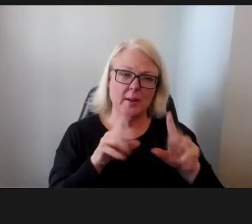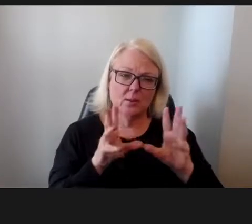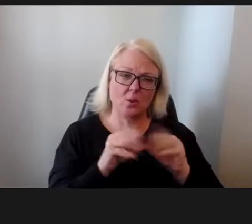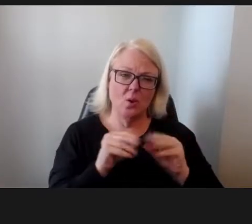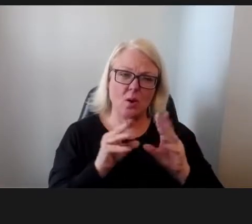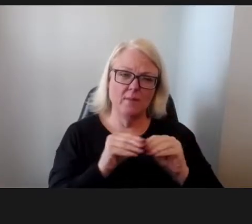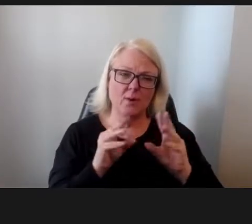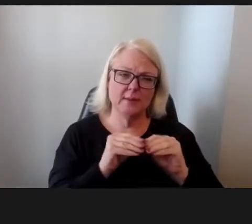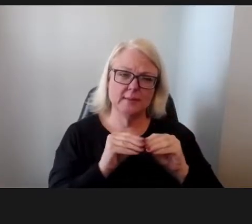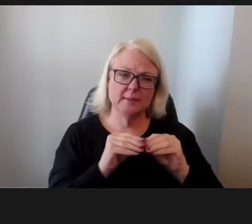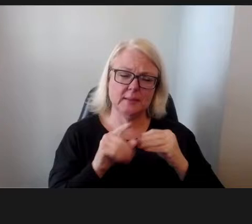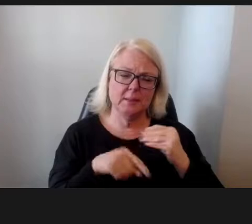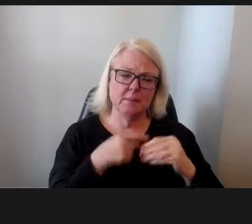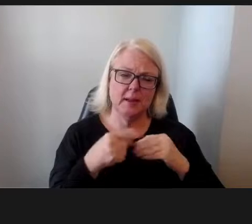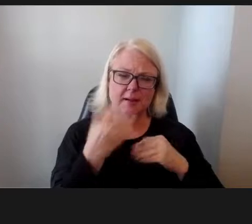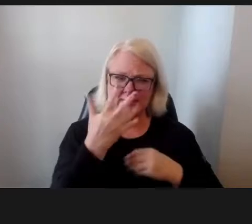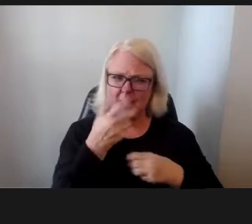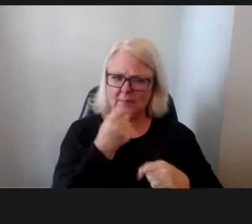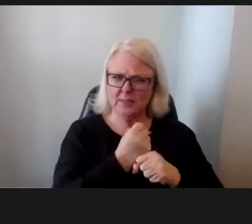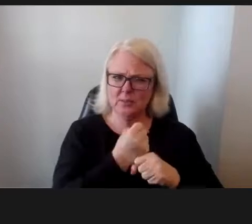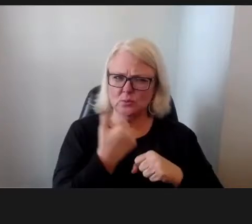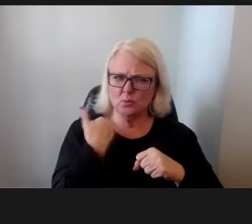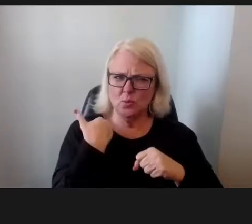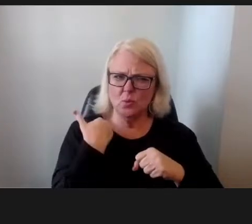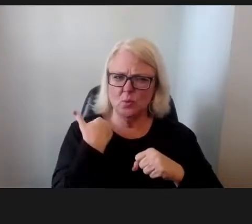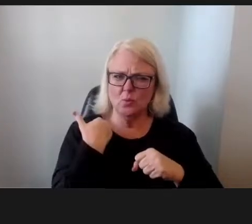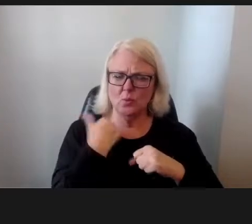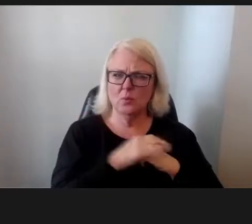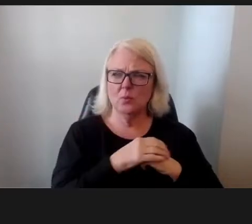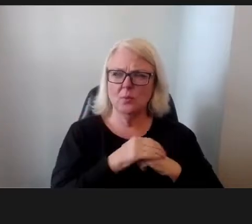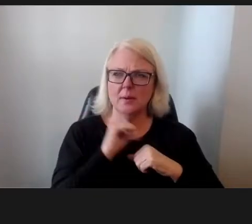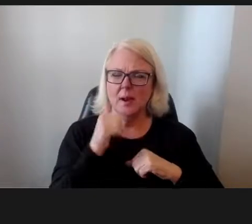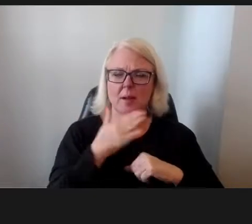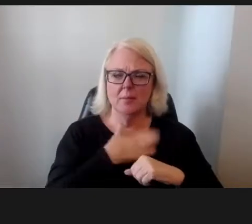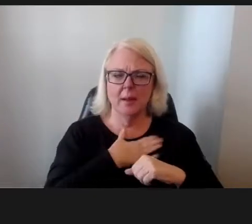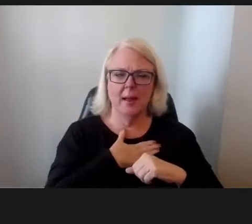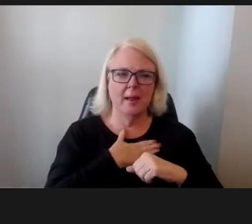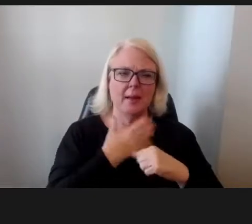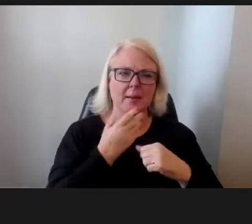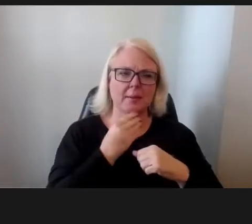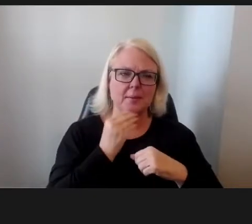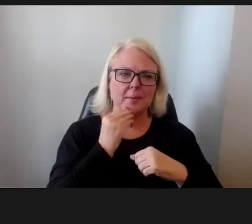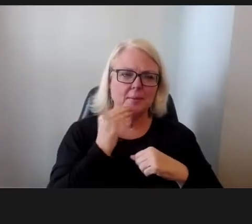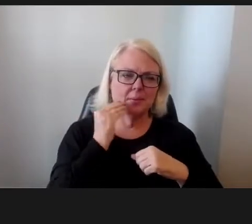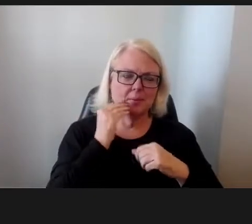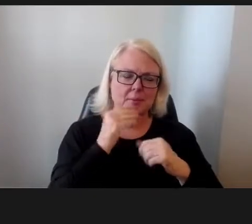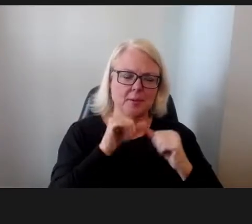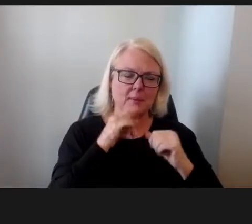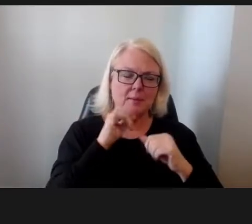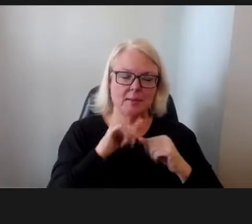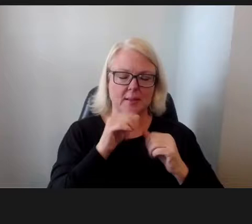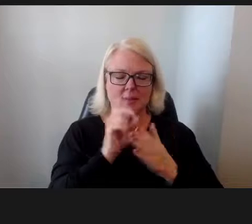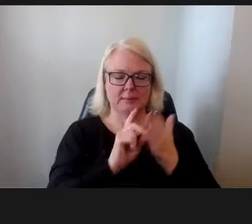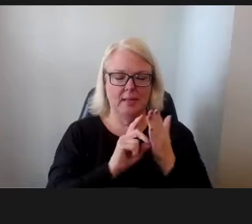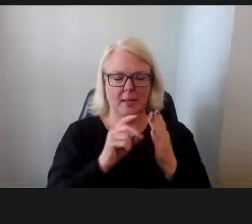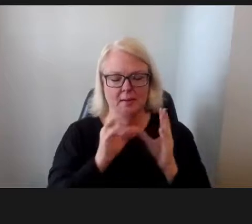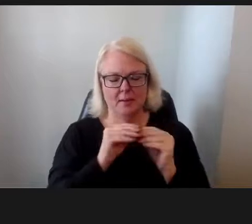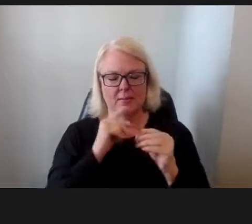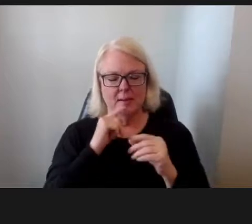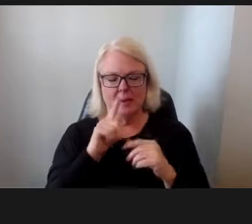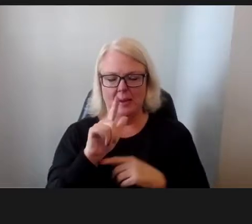conference about 5 years ago, which is not at all in my home discipline. It was a design conference called Living